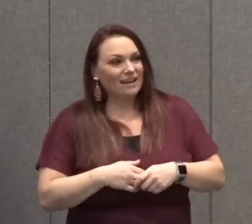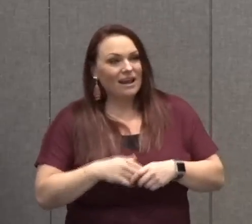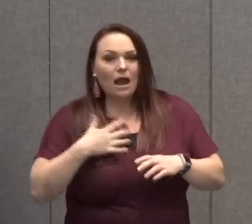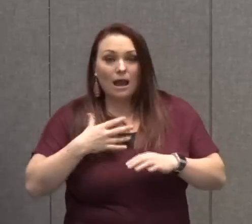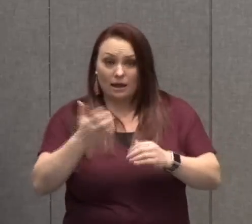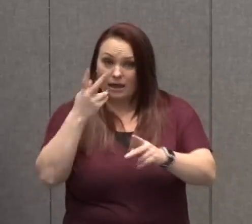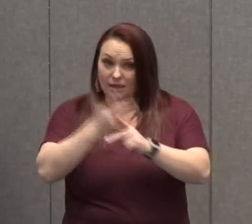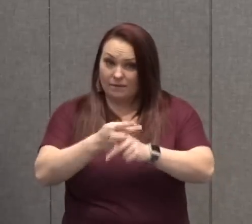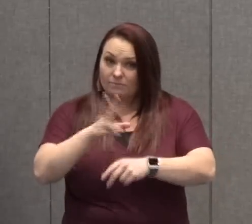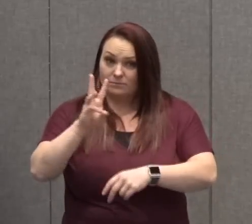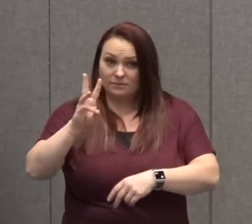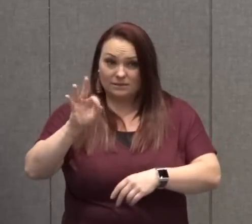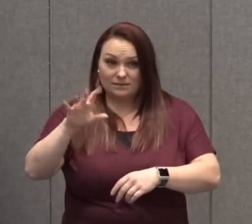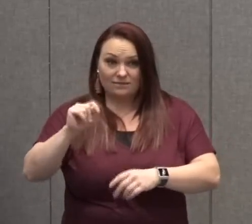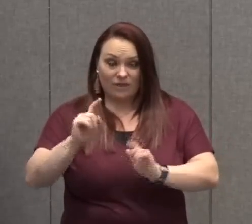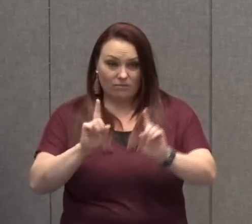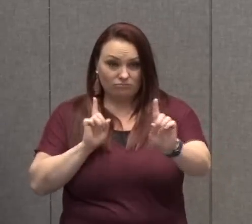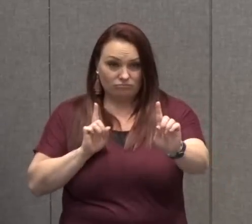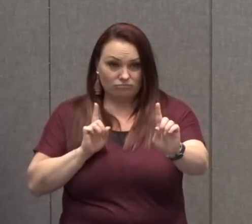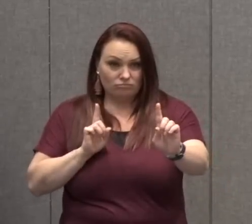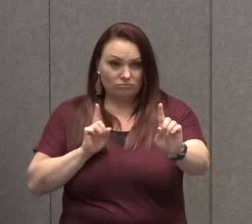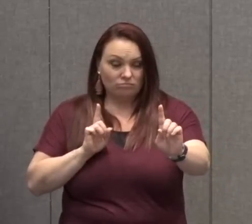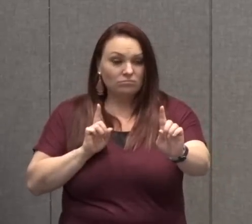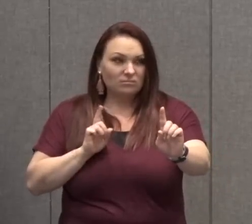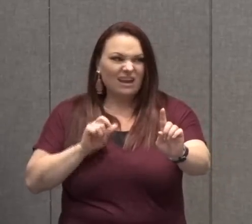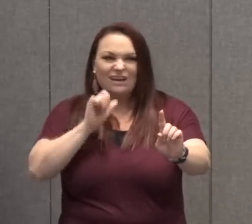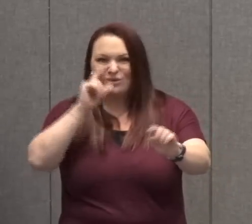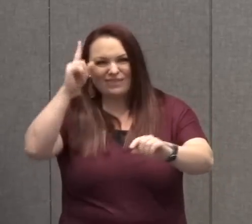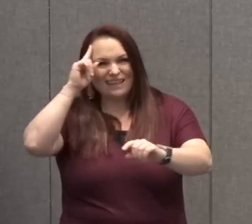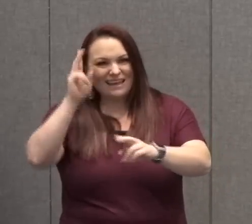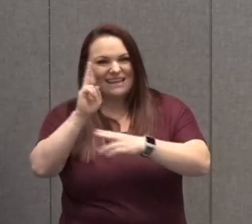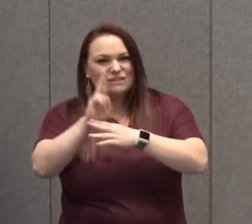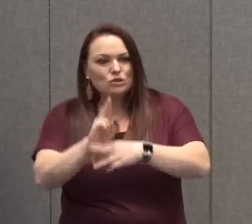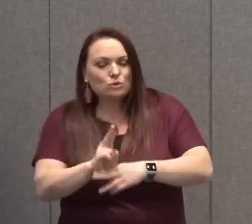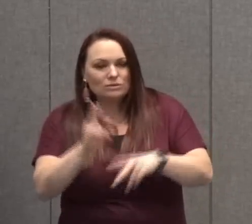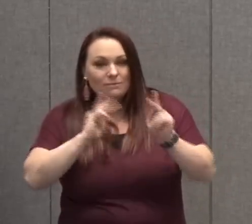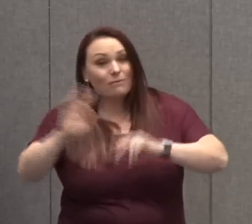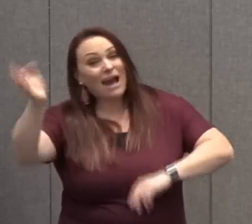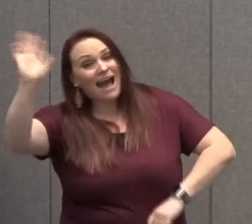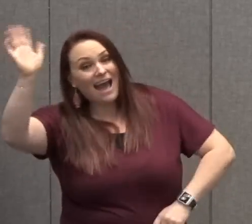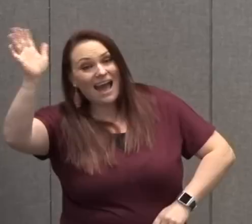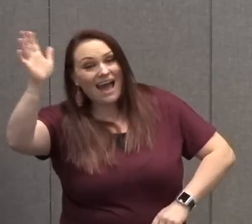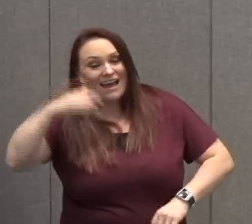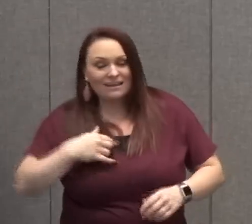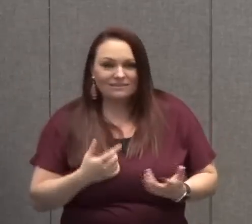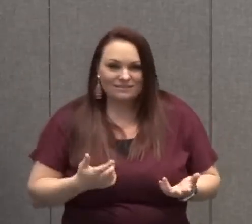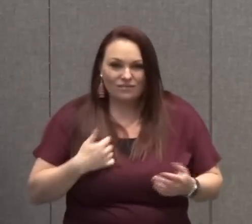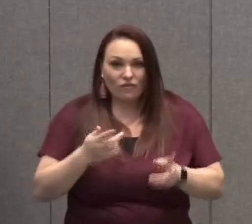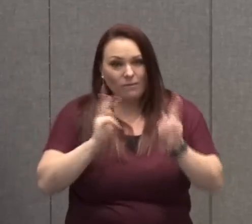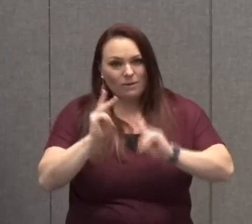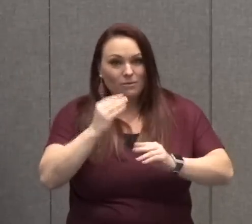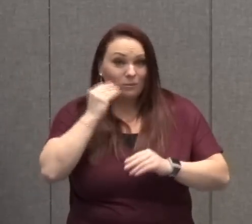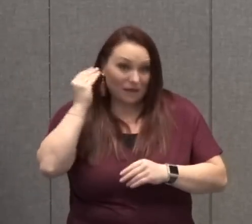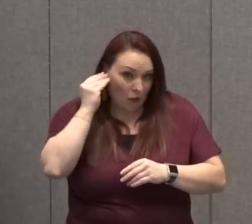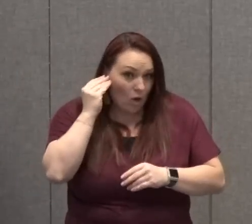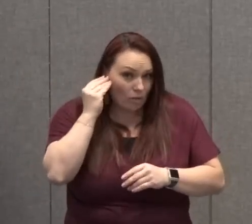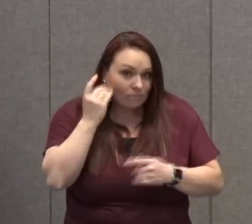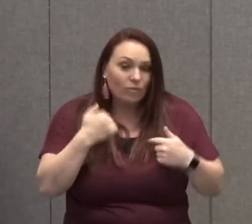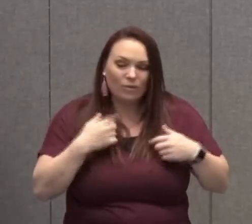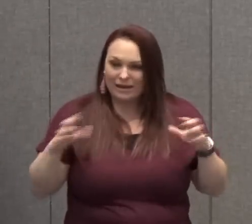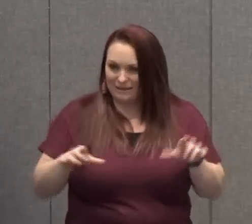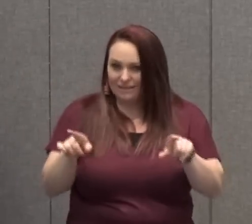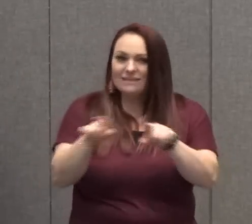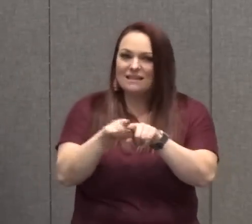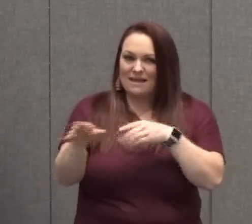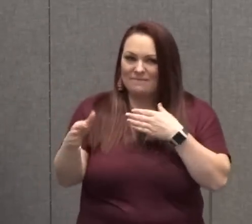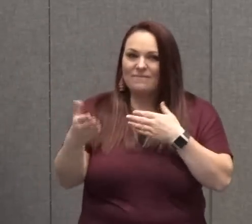my six feet away, but I don't think he's used to people waving at him or people being at home. So that's kind nice. did the same thing on